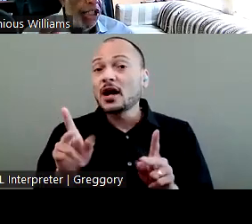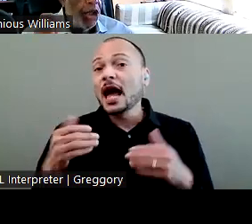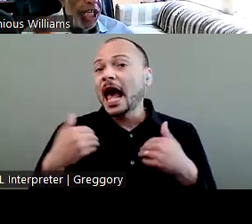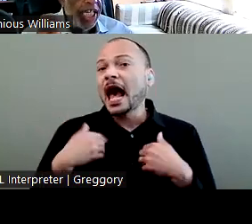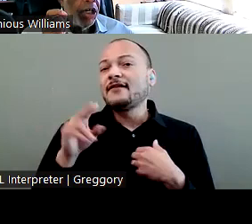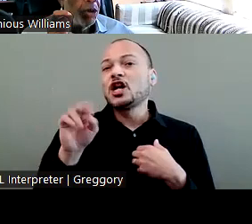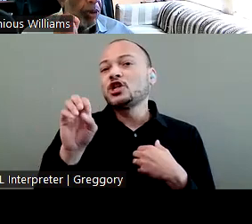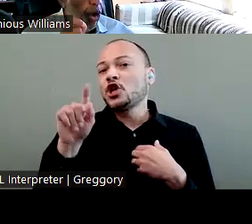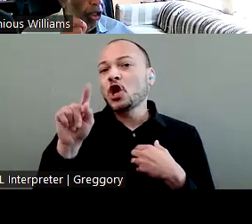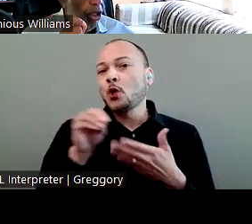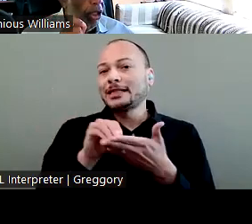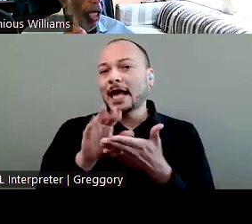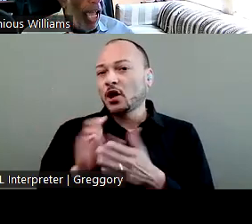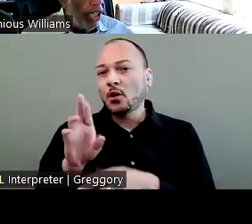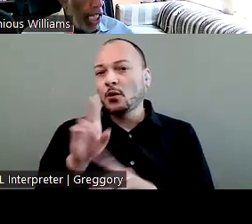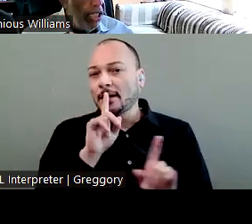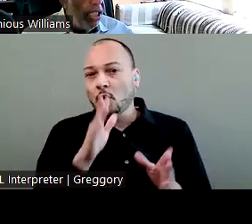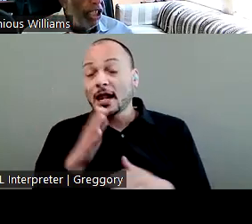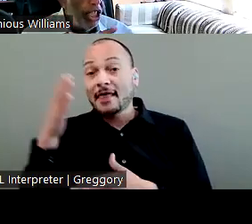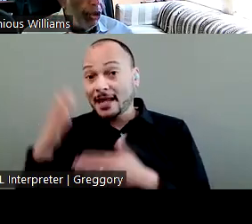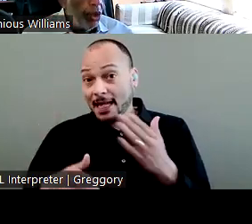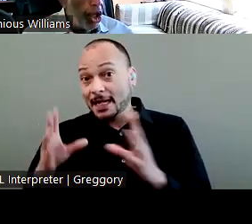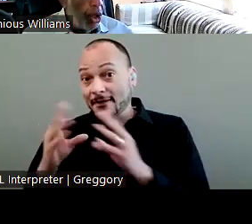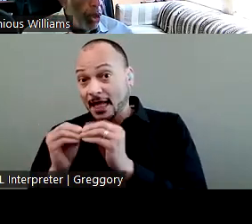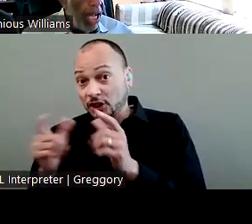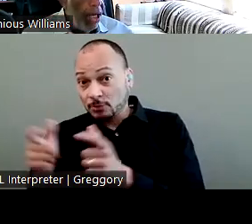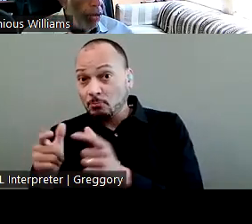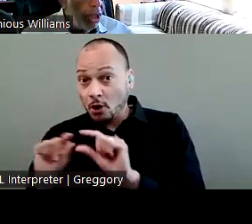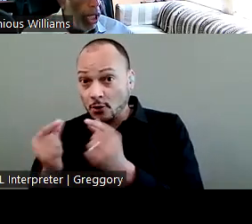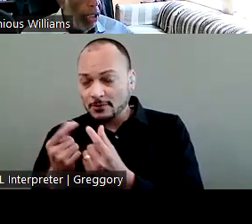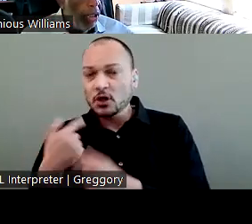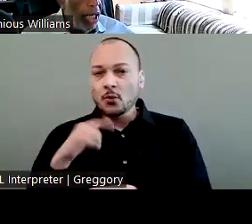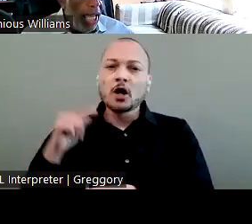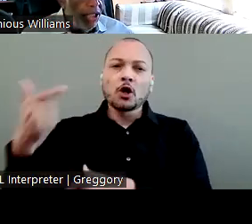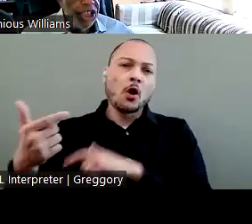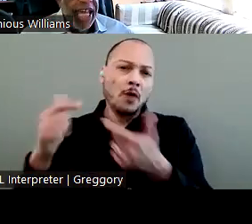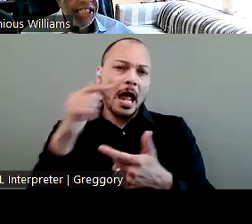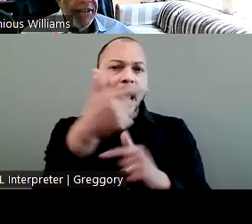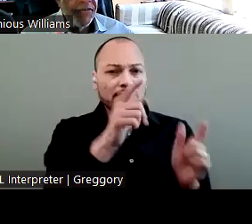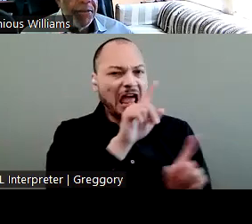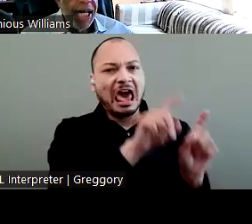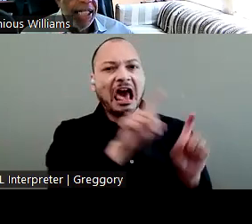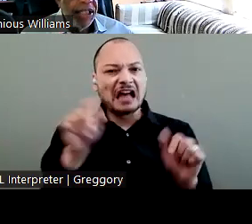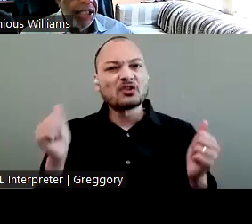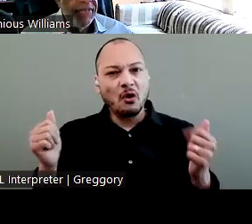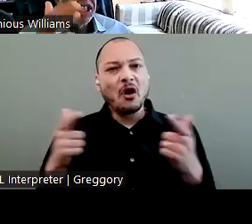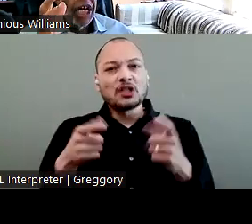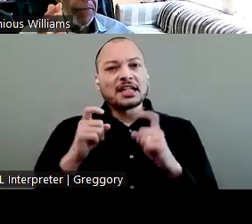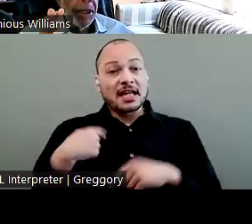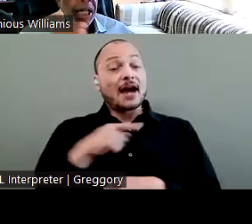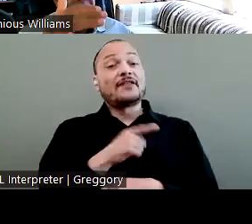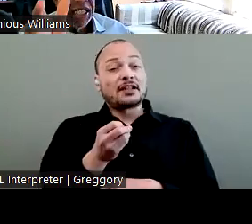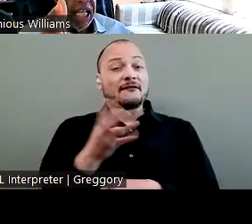or reporter. At the end of the session, we'll go around and just ask everybody to give us a couple